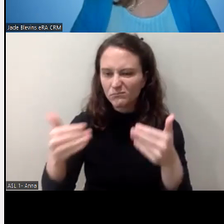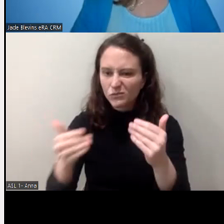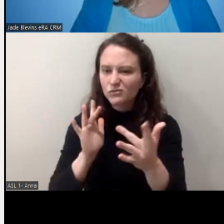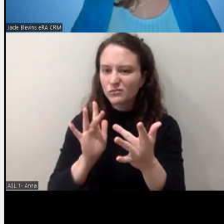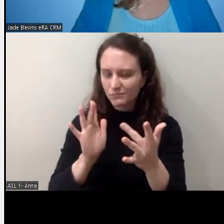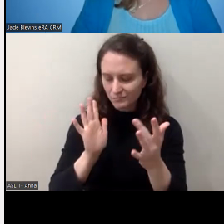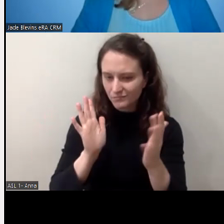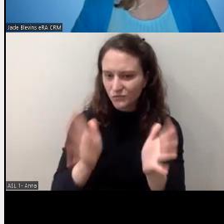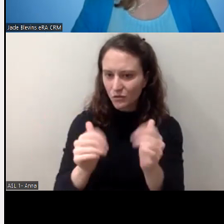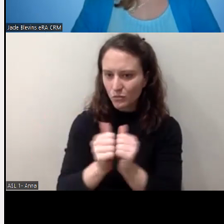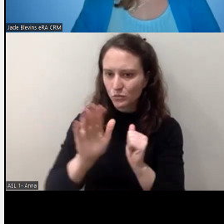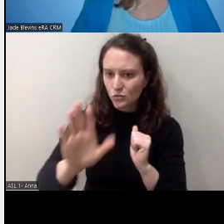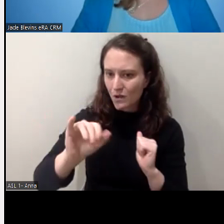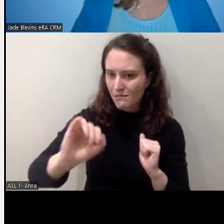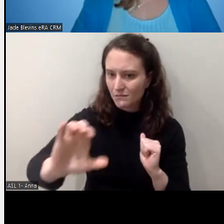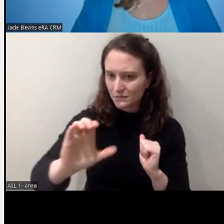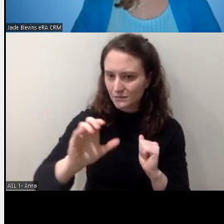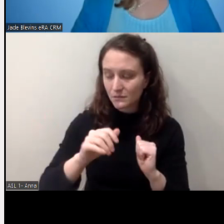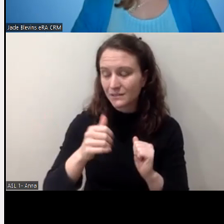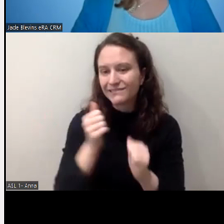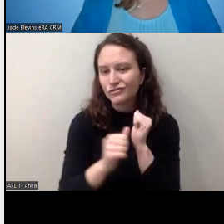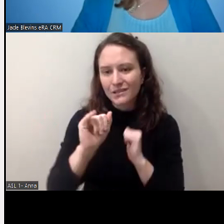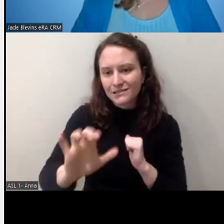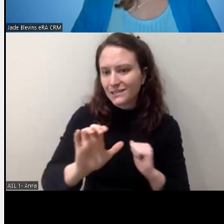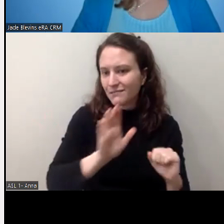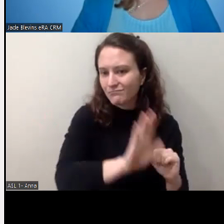IC. Every institute does things a little differently.